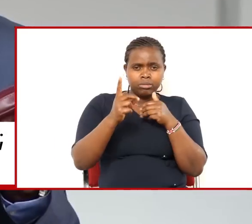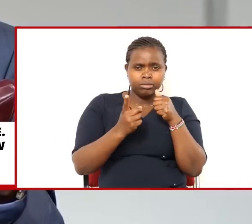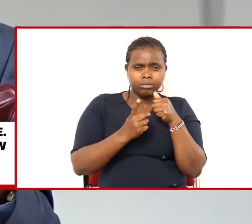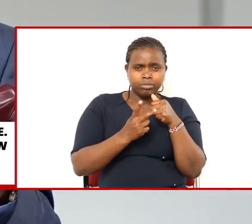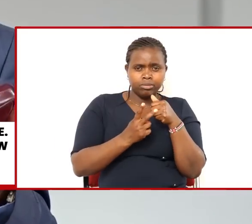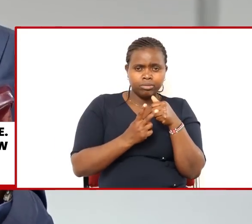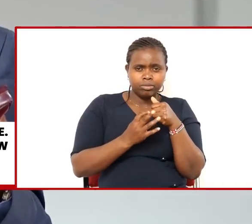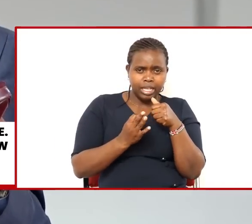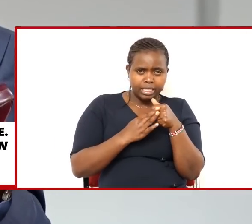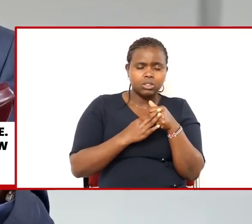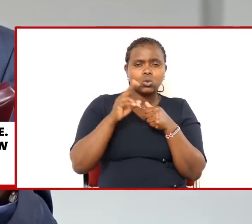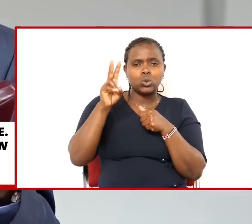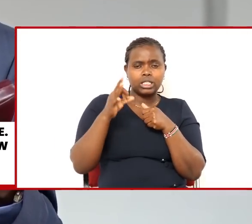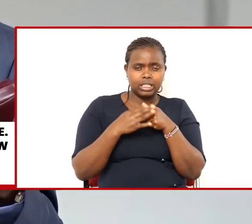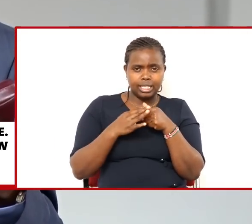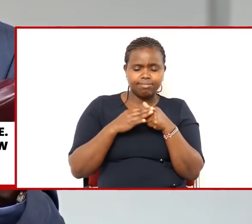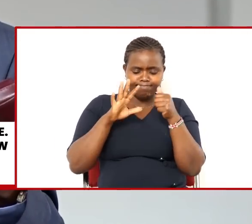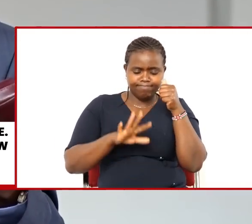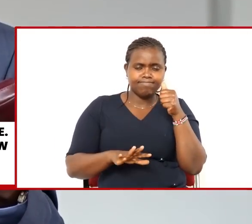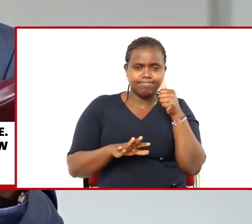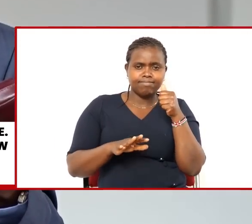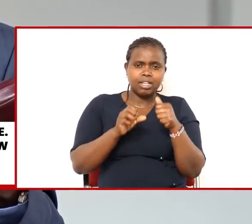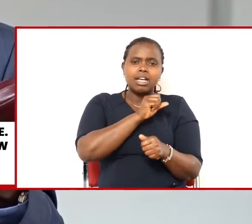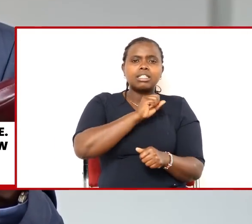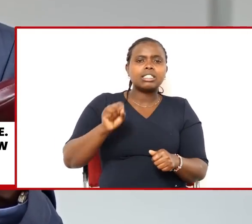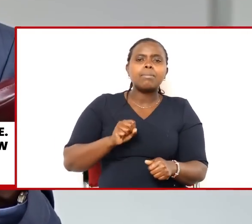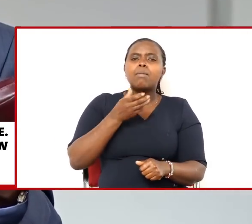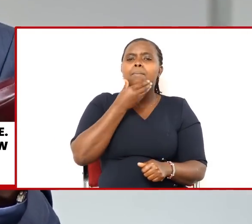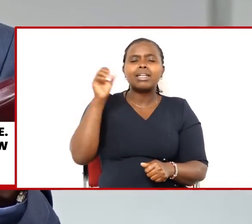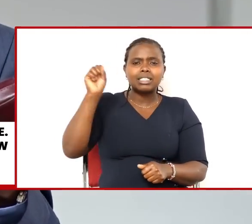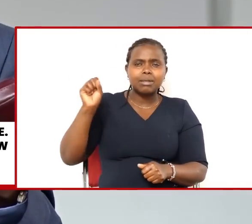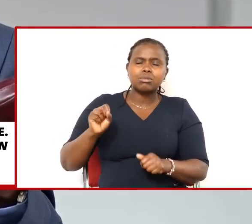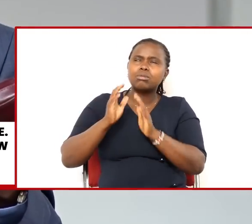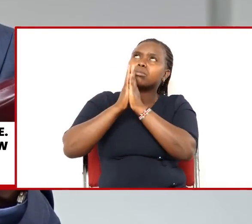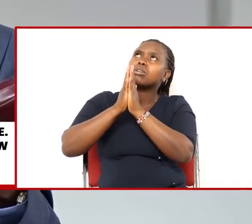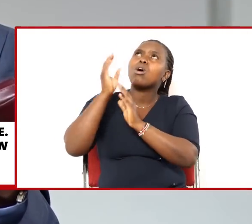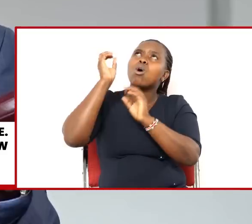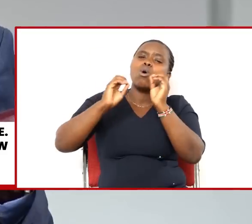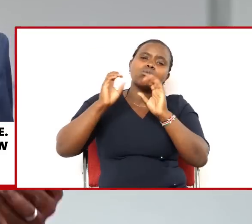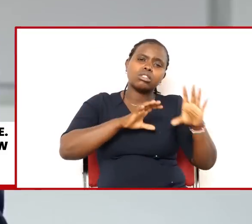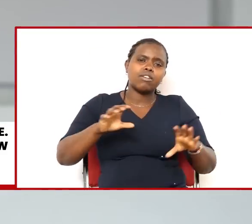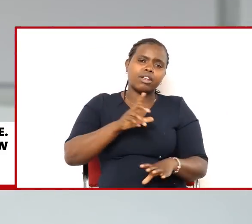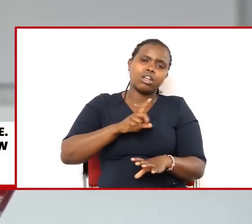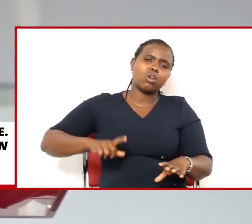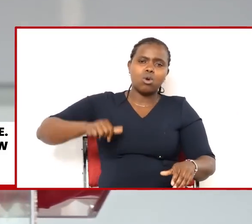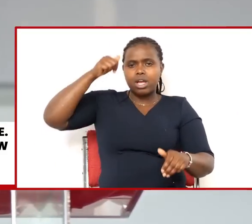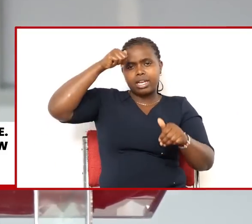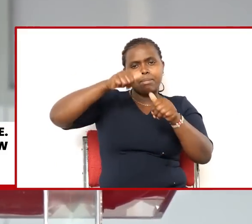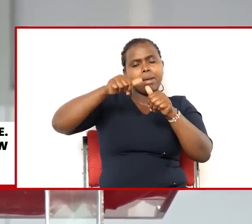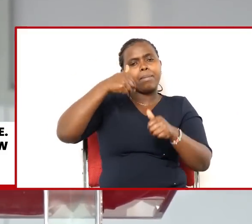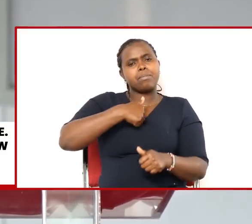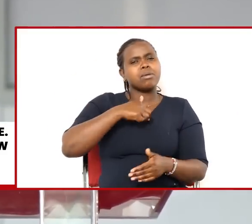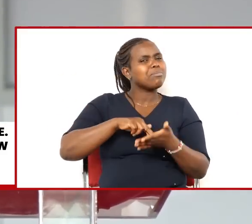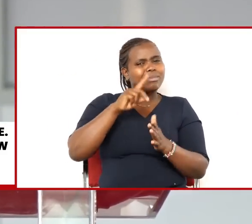28, going down there, Samson prayed to the Lord, "O sovereign Lord, remember me." That is a